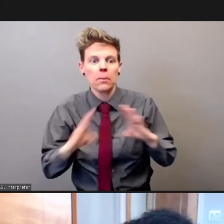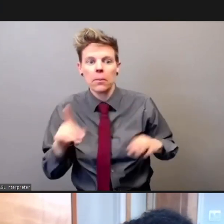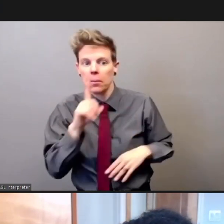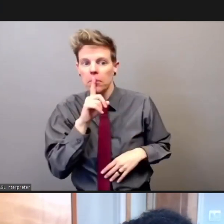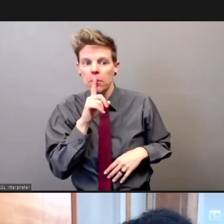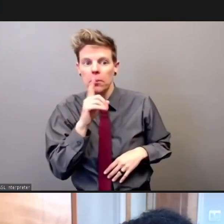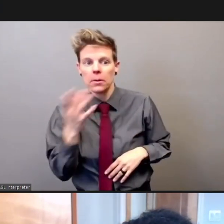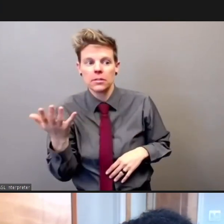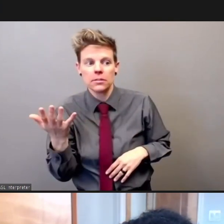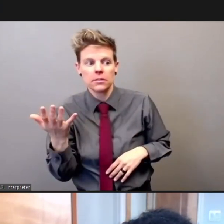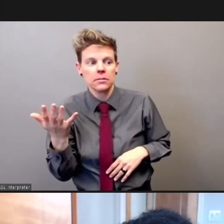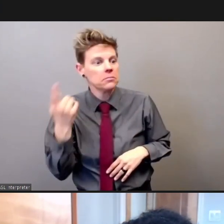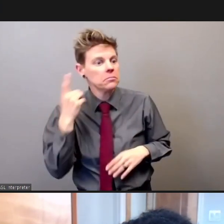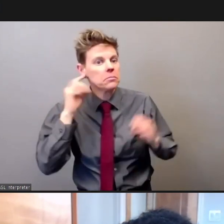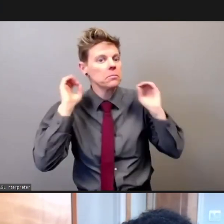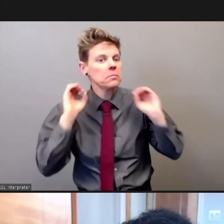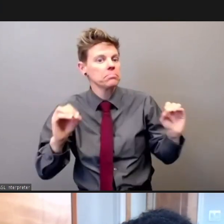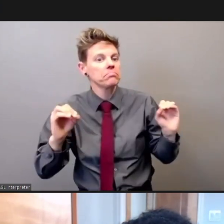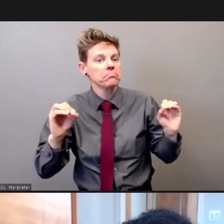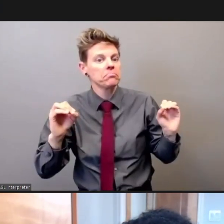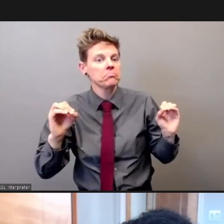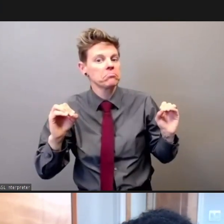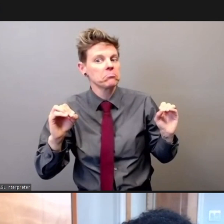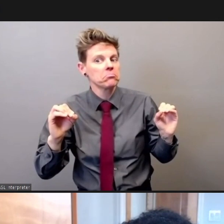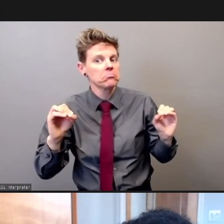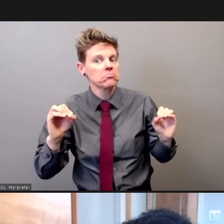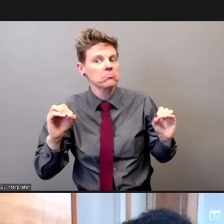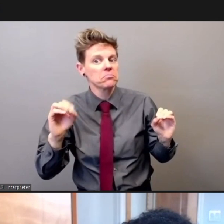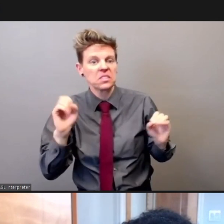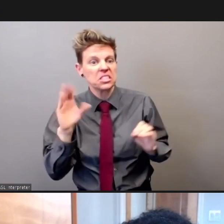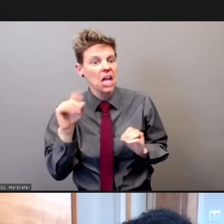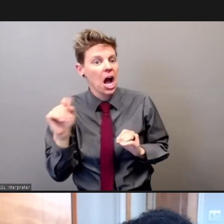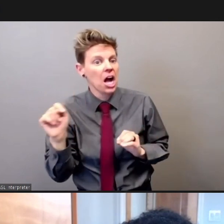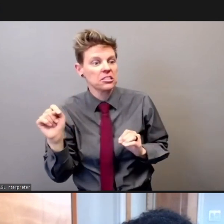Scott, we're not hearing anything from you.